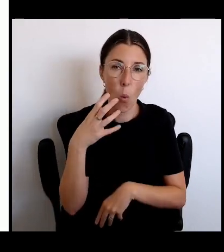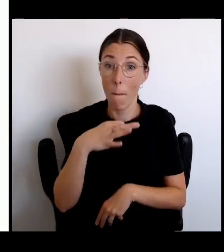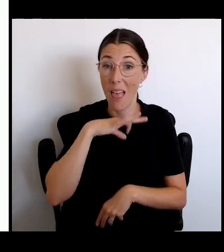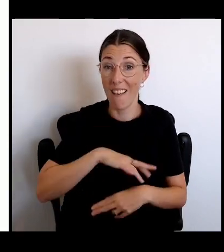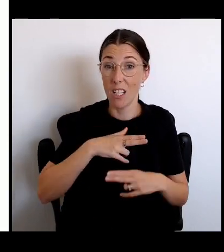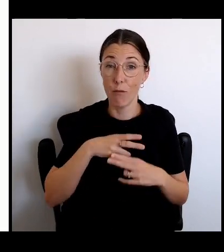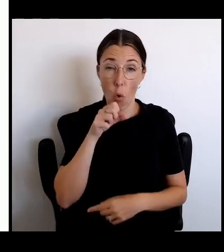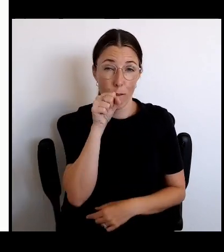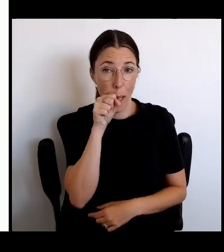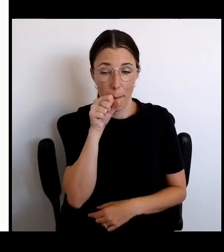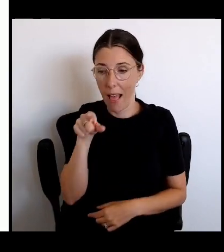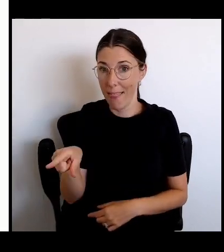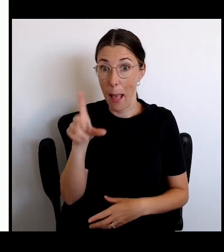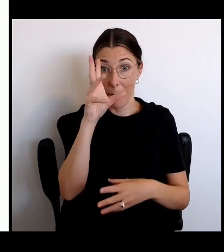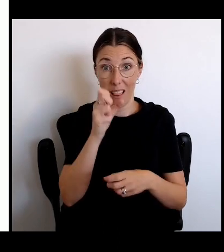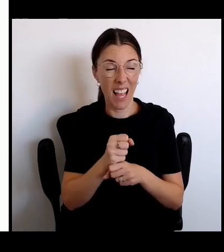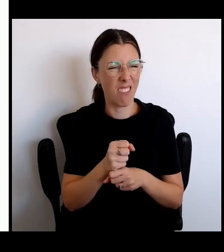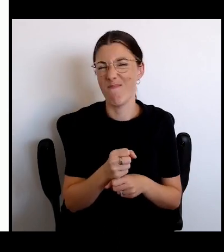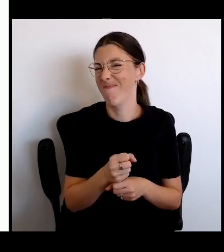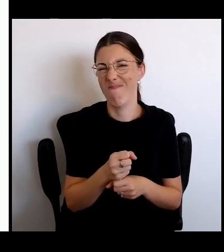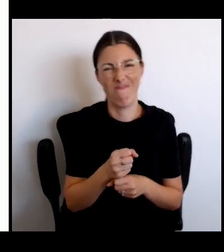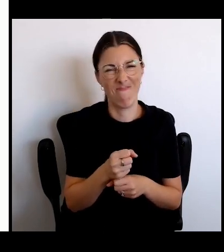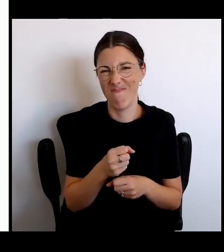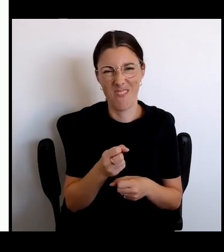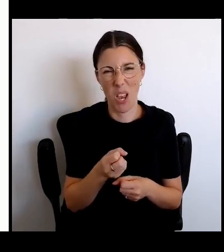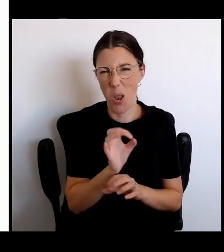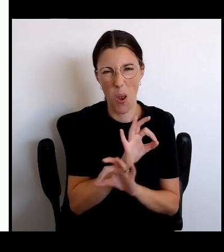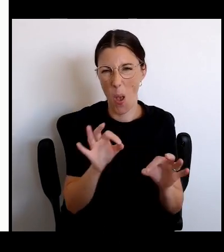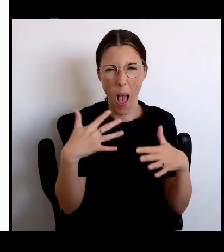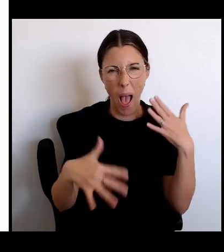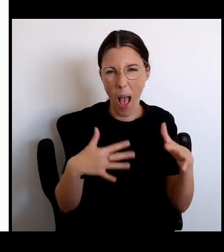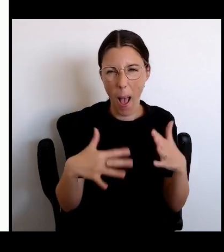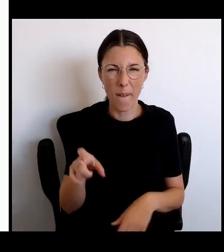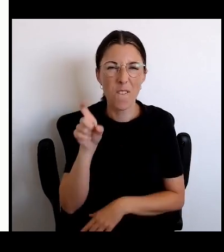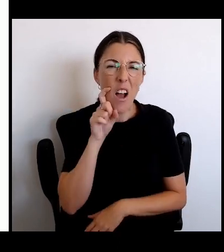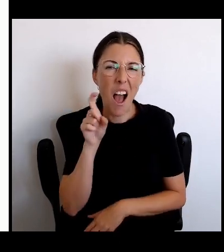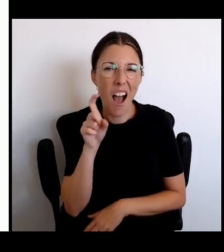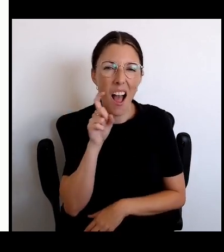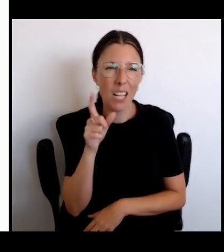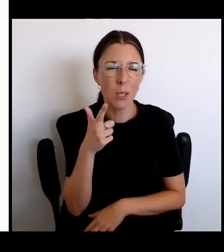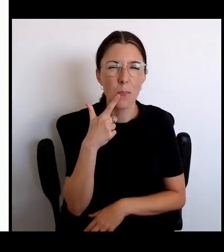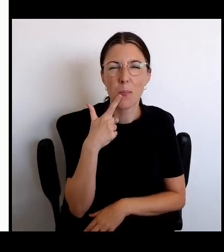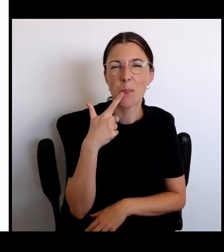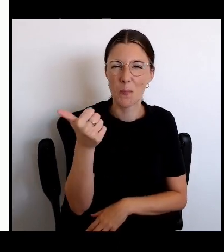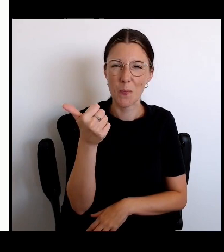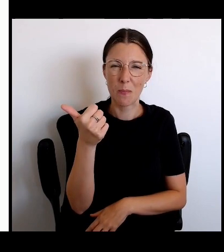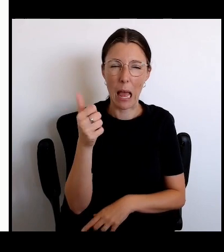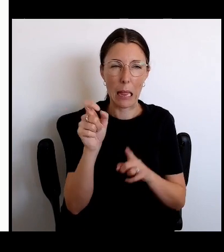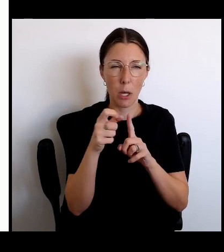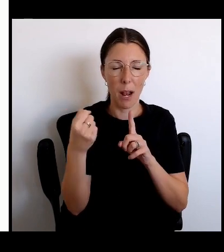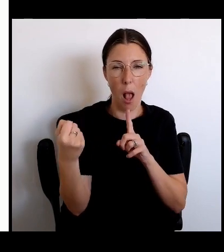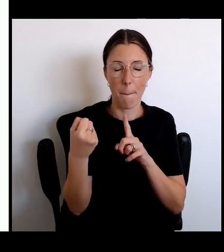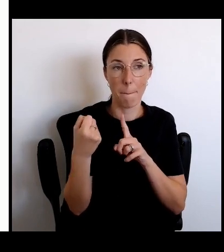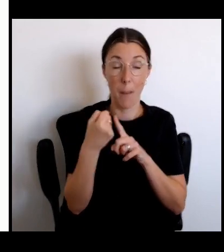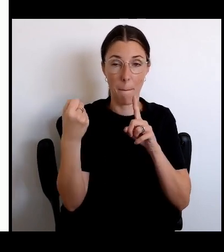and harmless. It's fun. It tastes great. The nicotine hit is fun. And